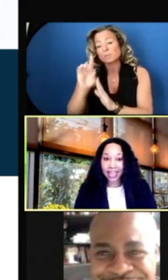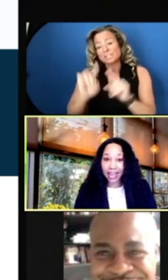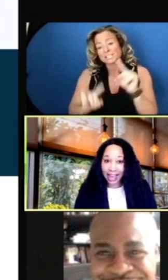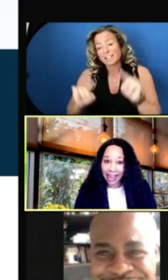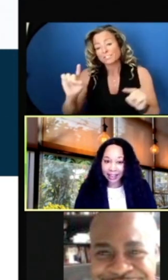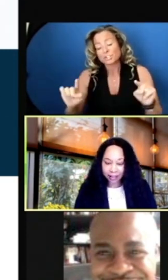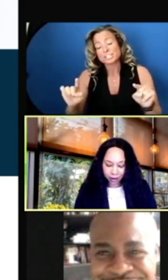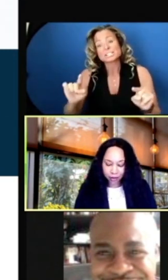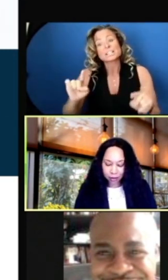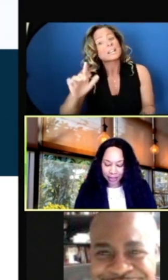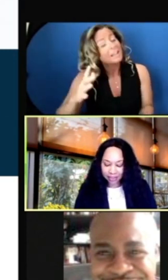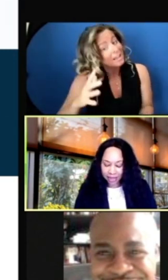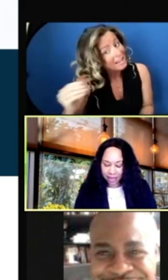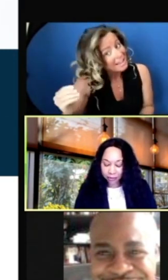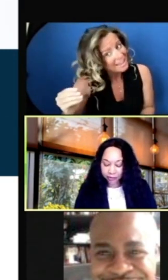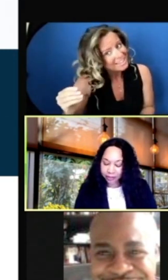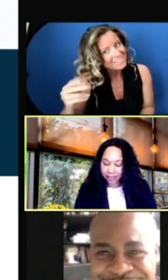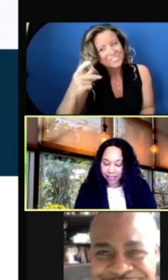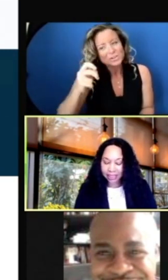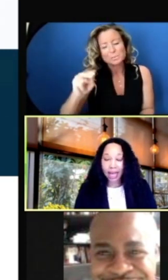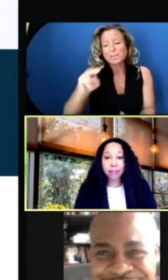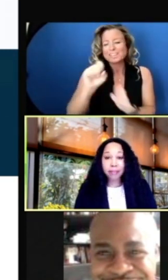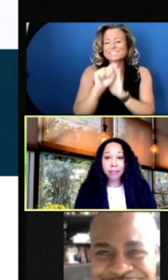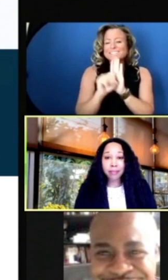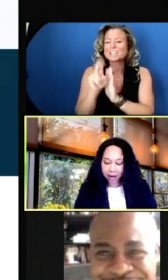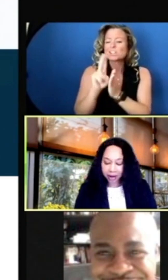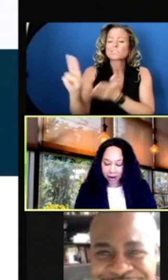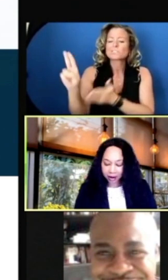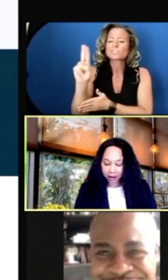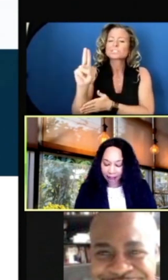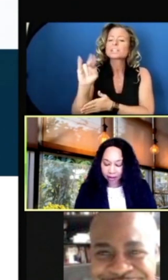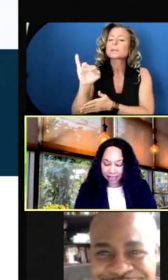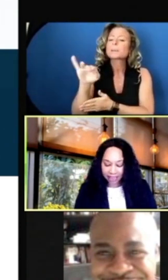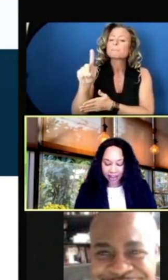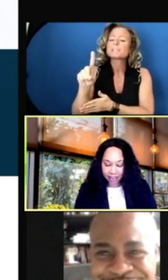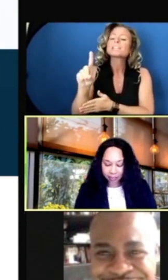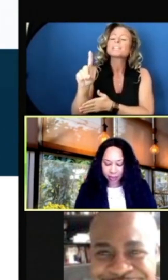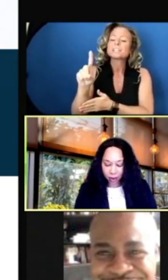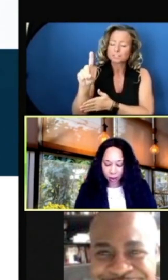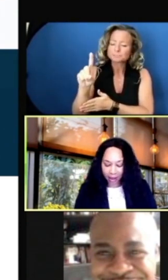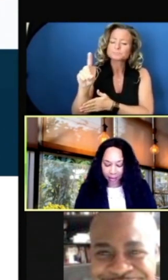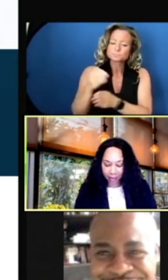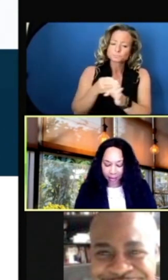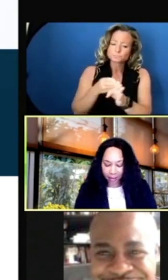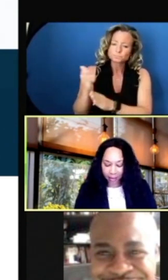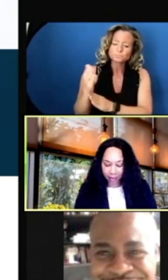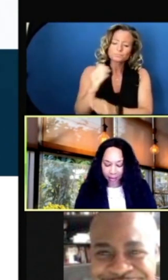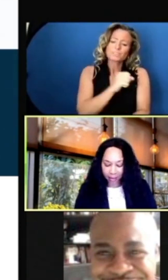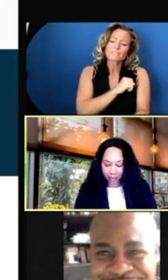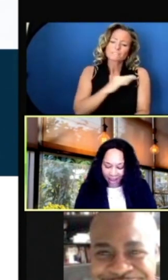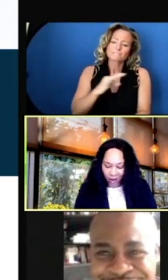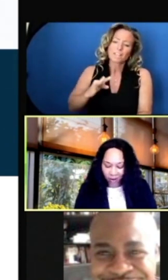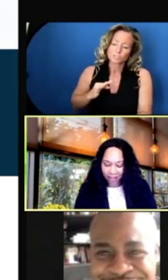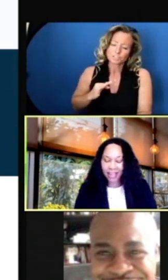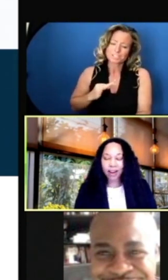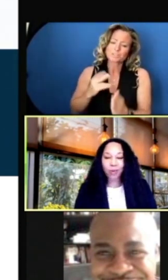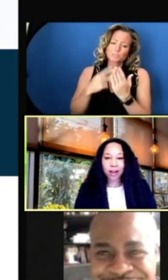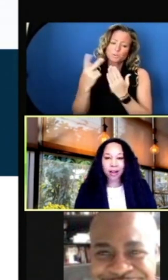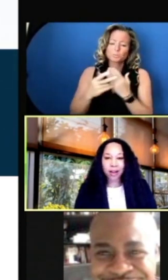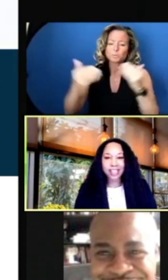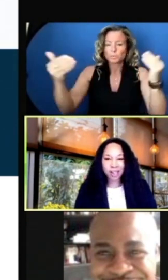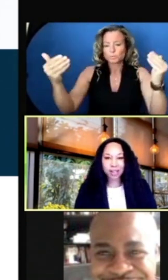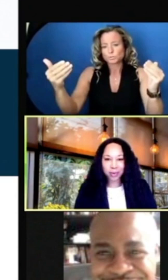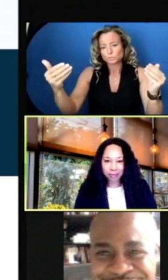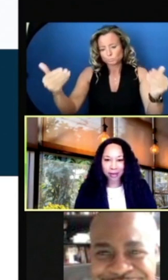Diversity and for Penn State University's Mid-Career Faculty Advancement Program. Join me now in